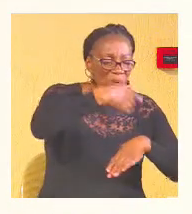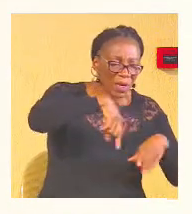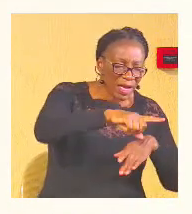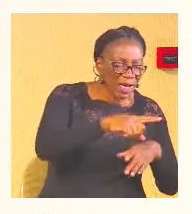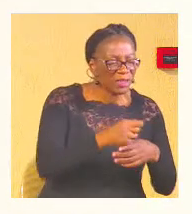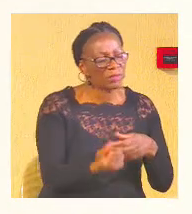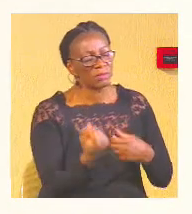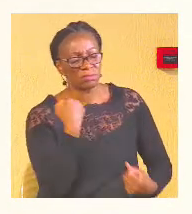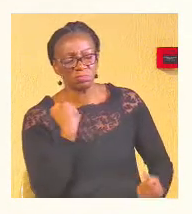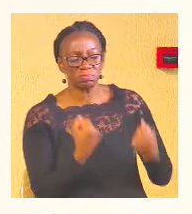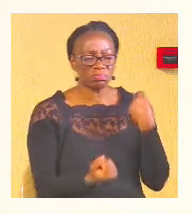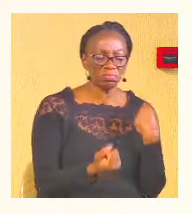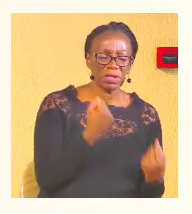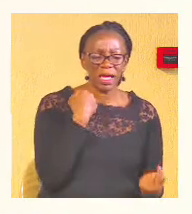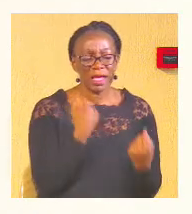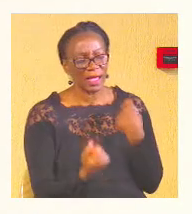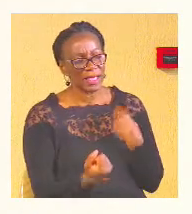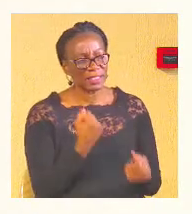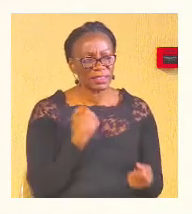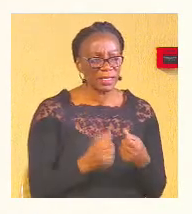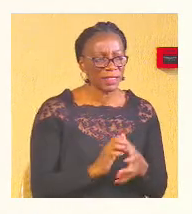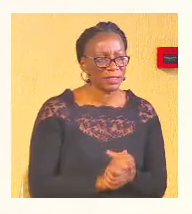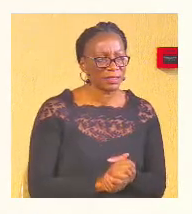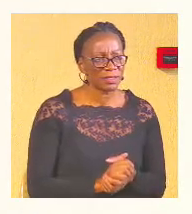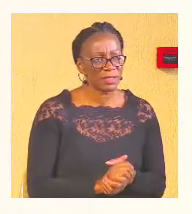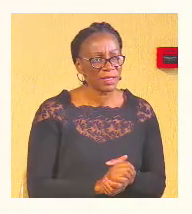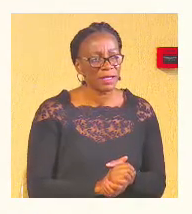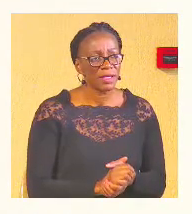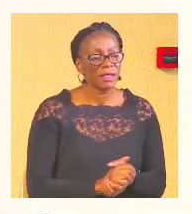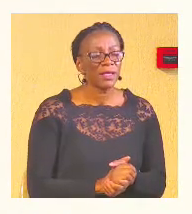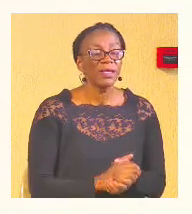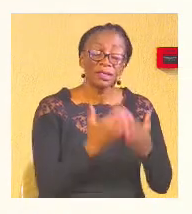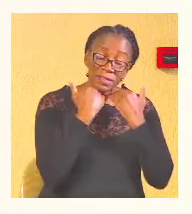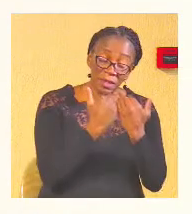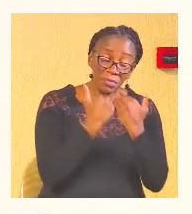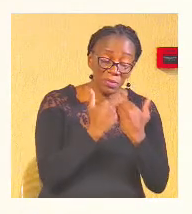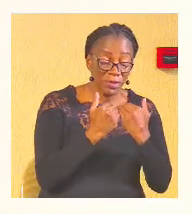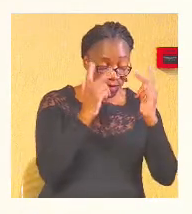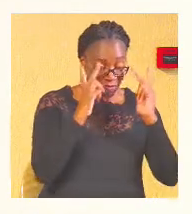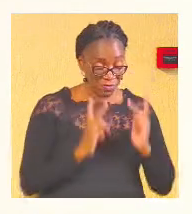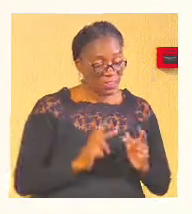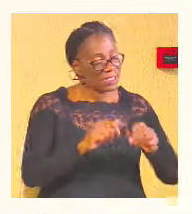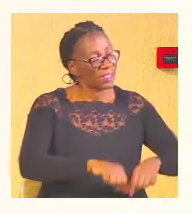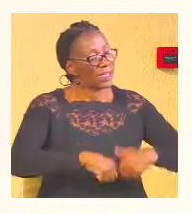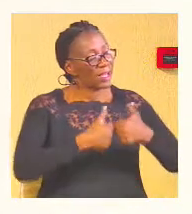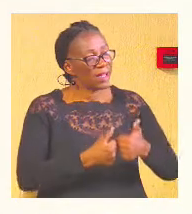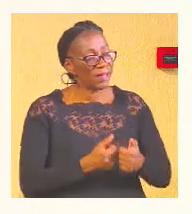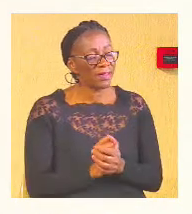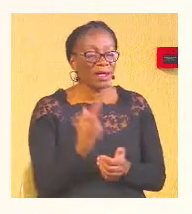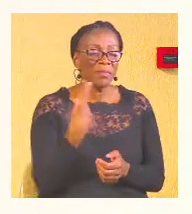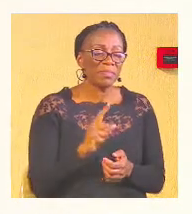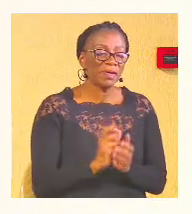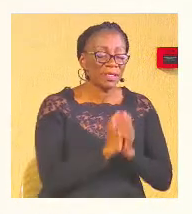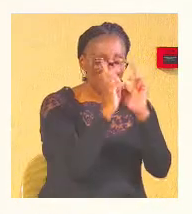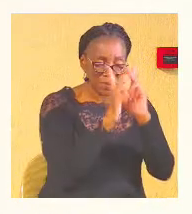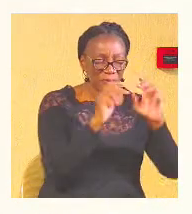be physically active, that is encouraged because it's important for your physical health and also your mental health. So these are all the things that must go